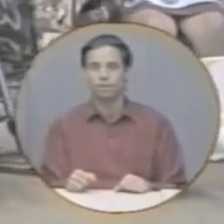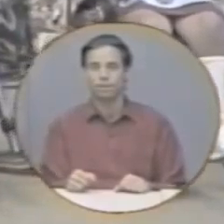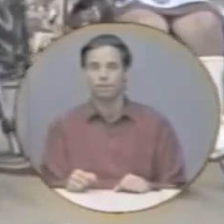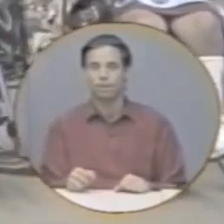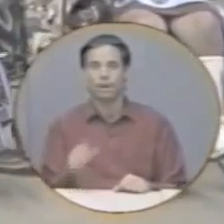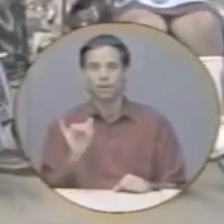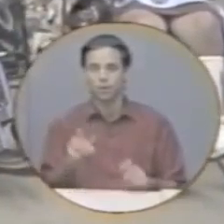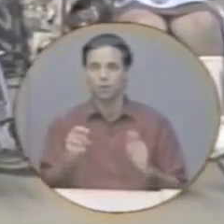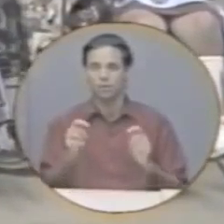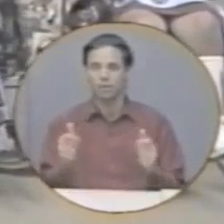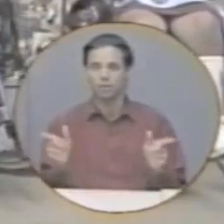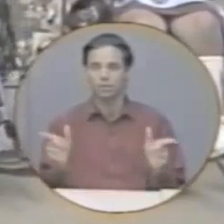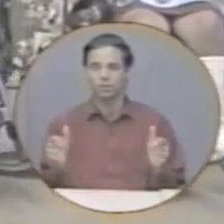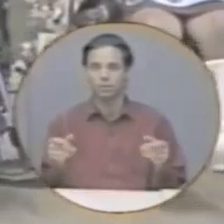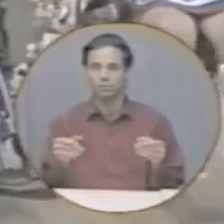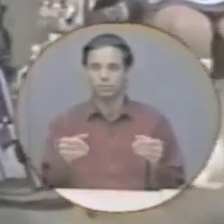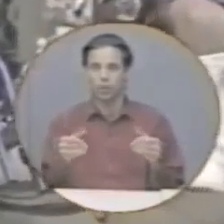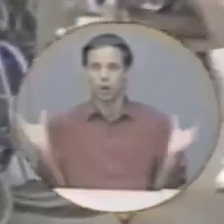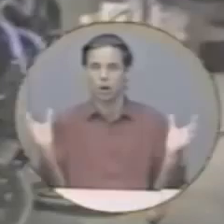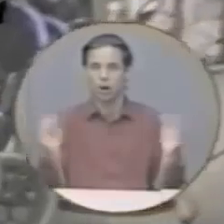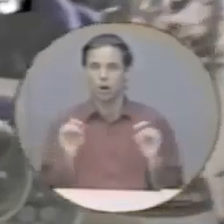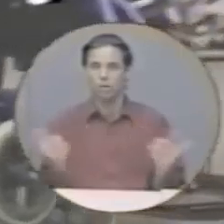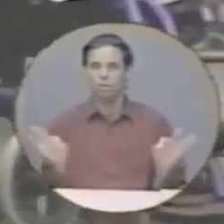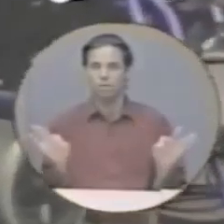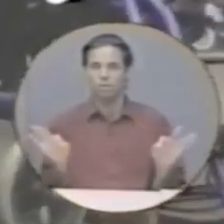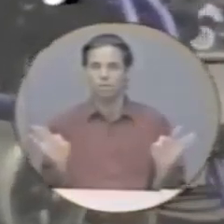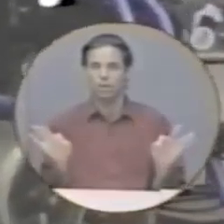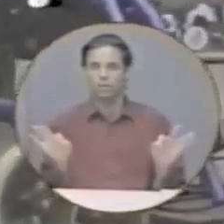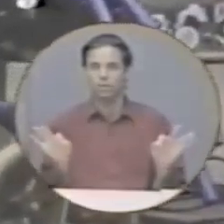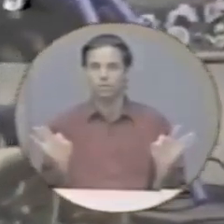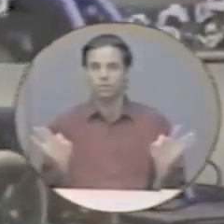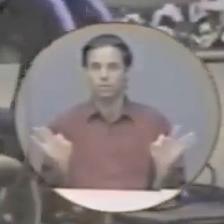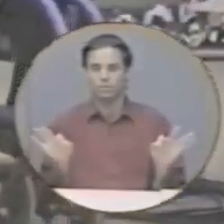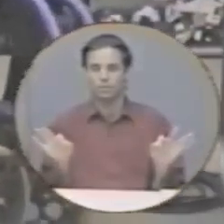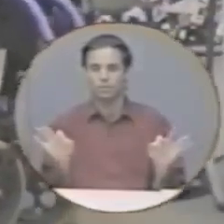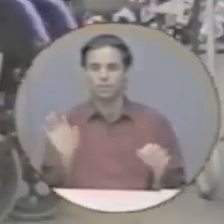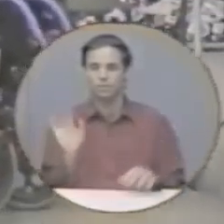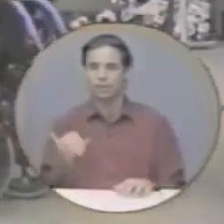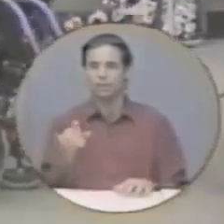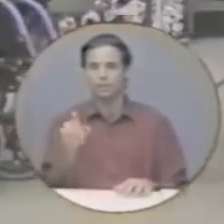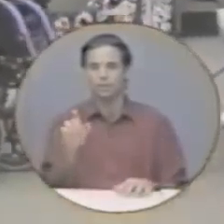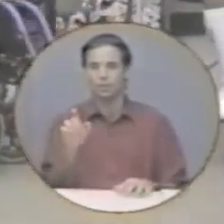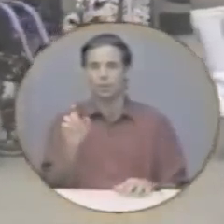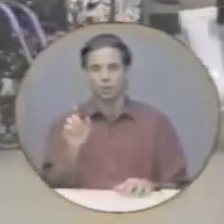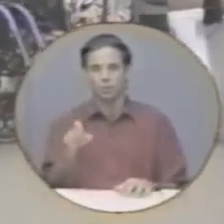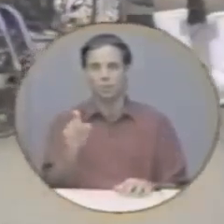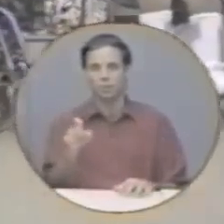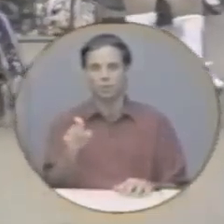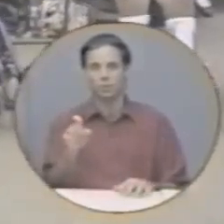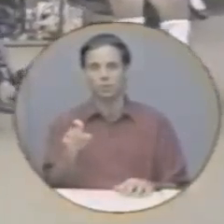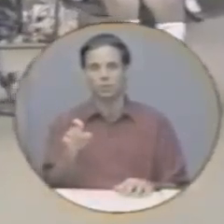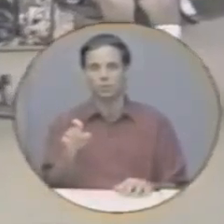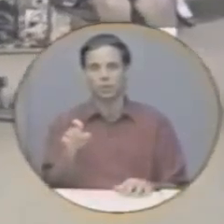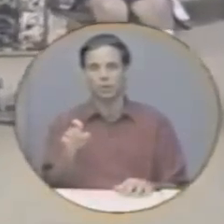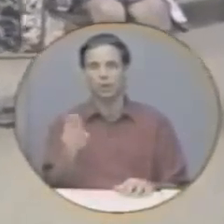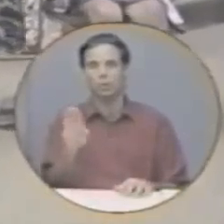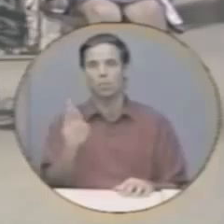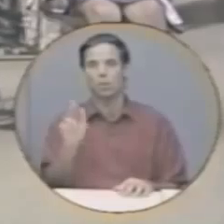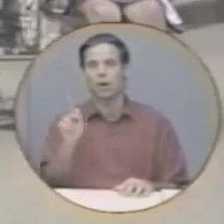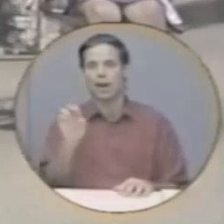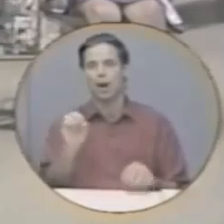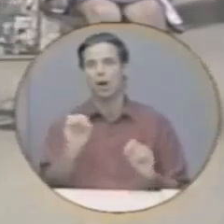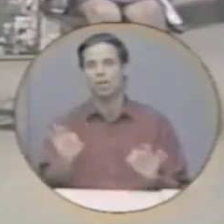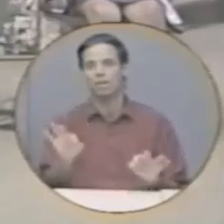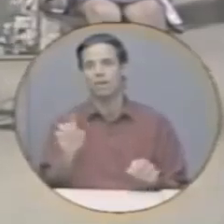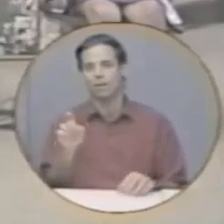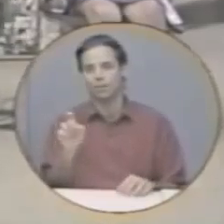These are quick release wheels, which are supposed to come off right away when you push the button. You're supposed to release the wheel locks.